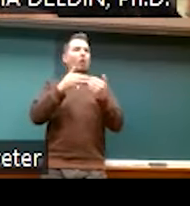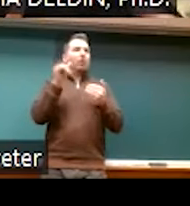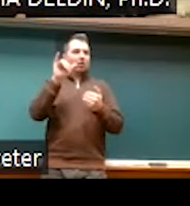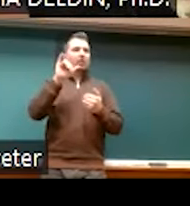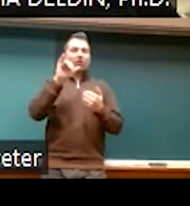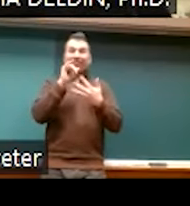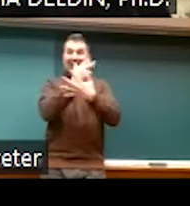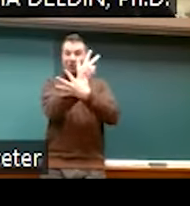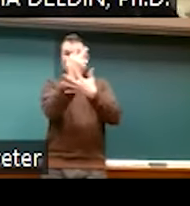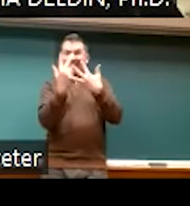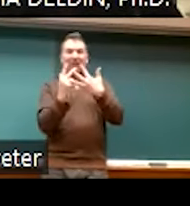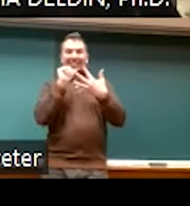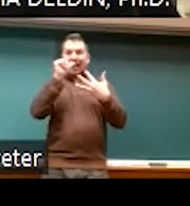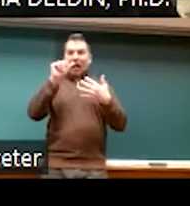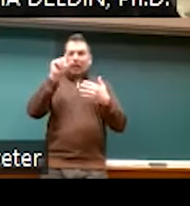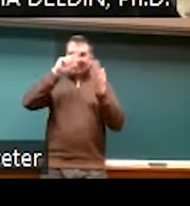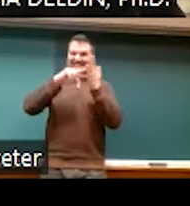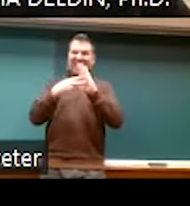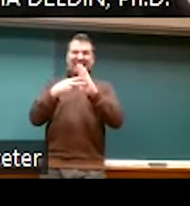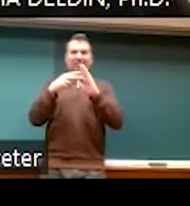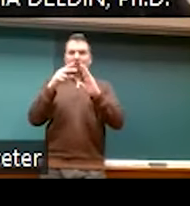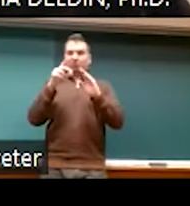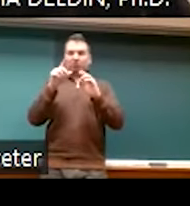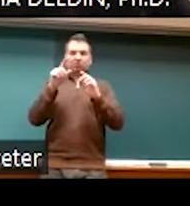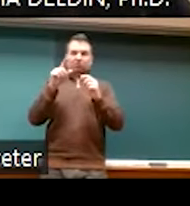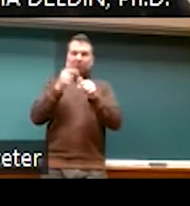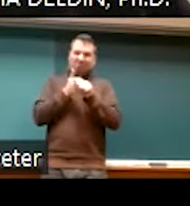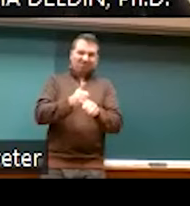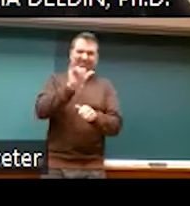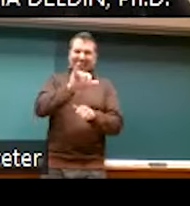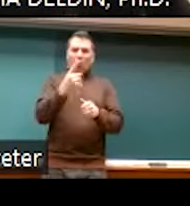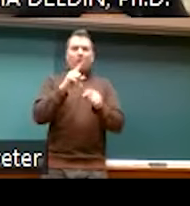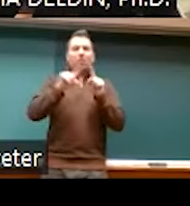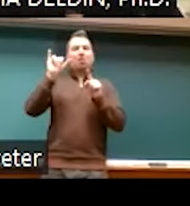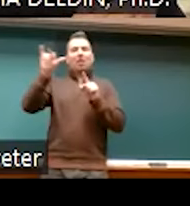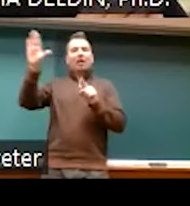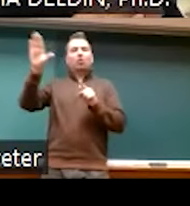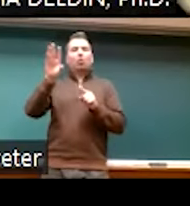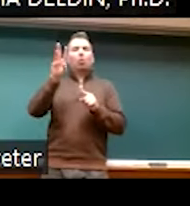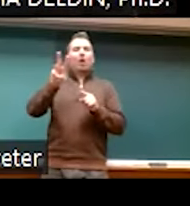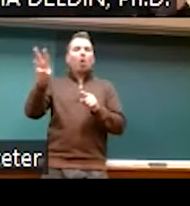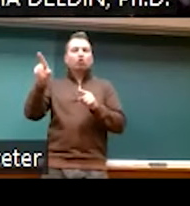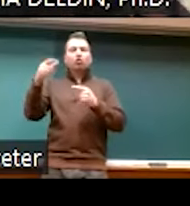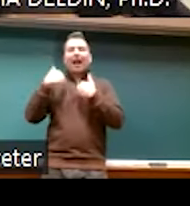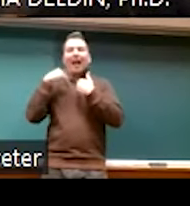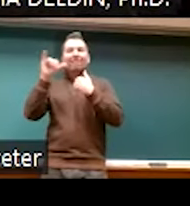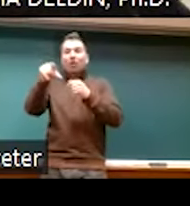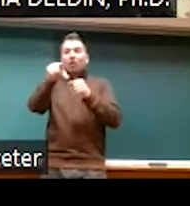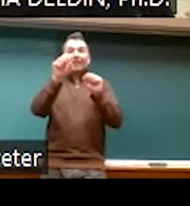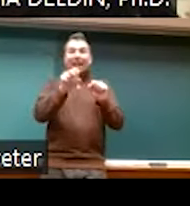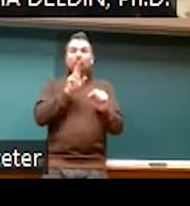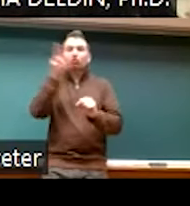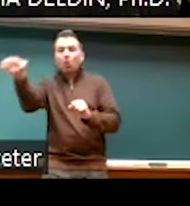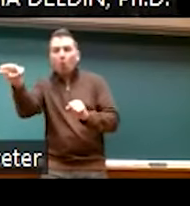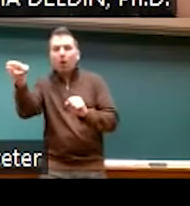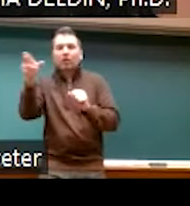in and get care at any point in time. Like, you could today go join a meeting. But here we still had to build groups and had